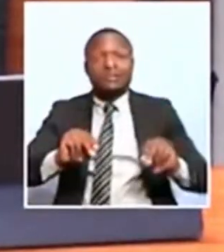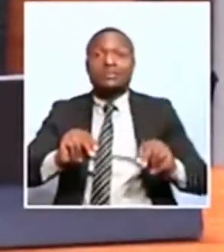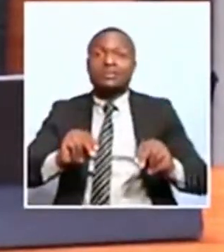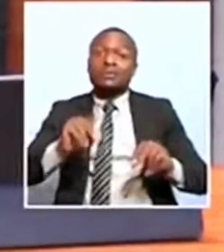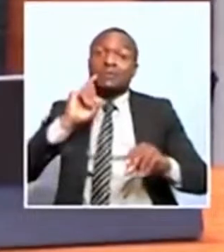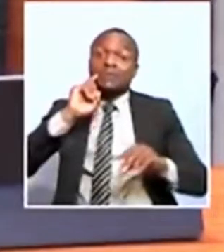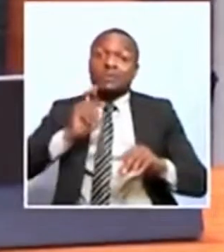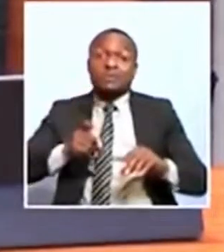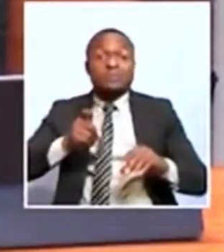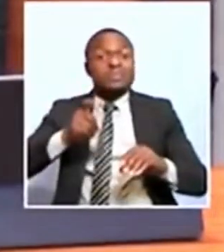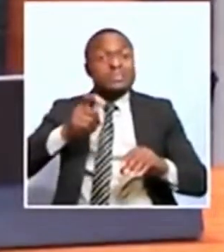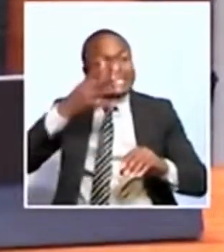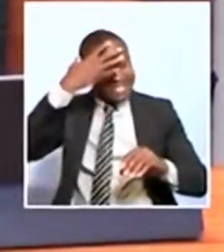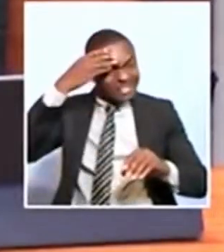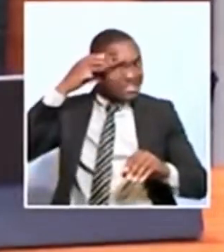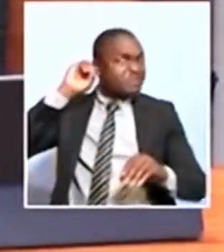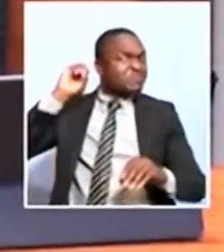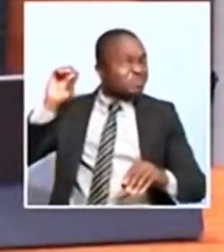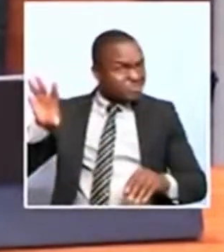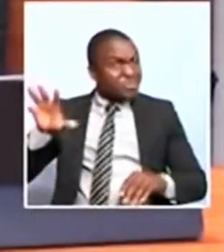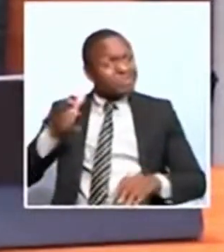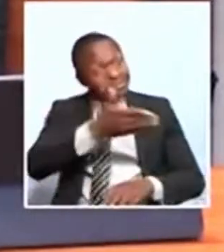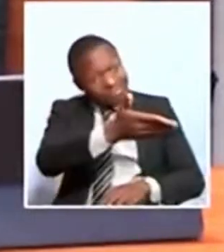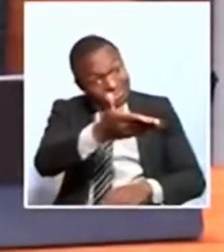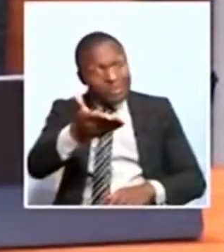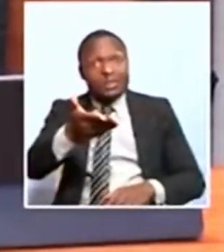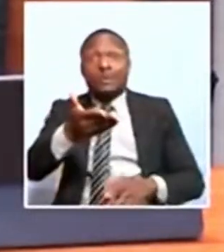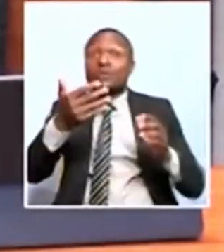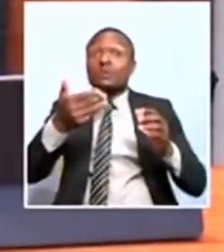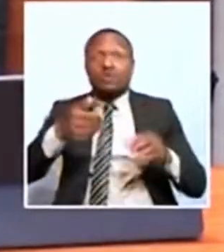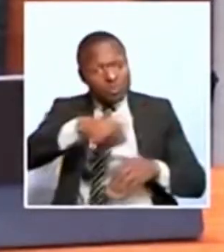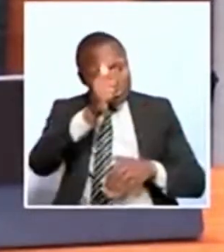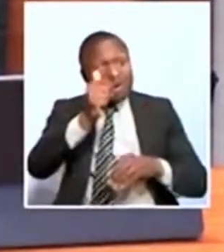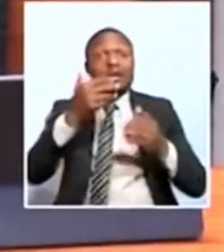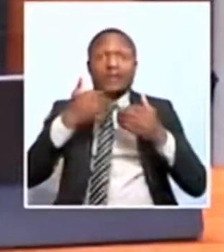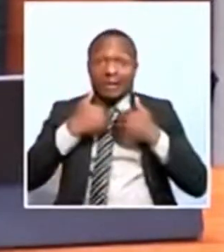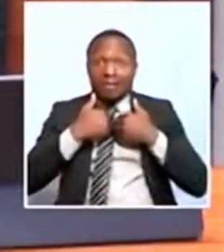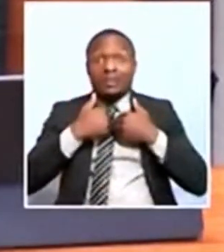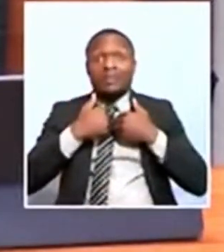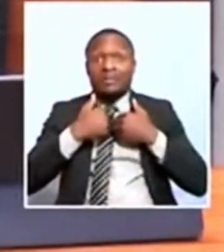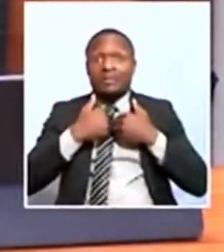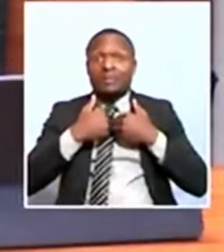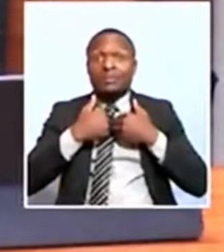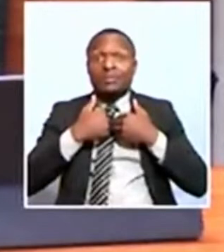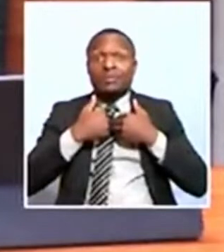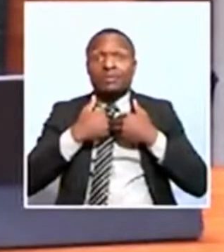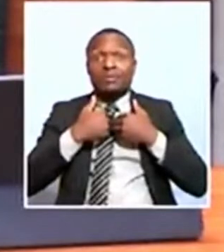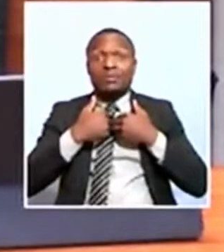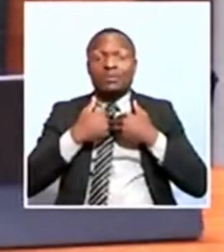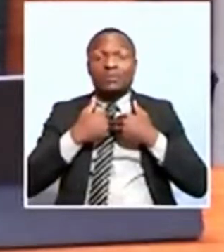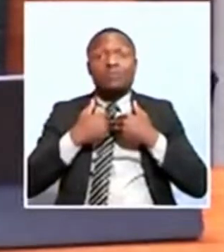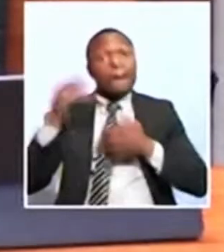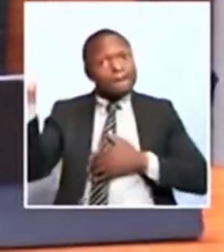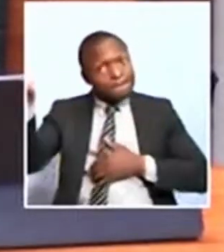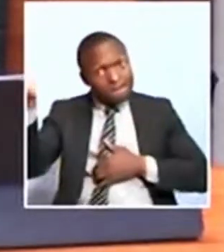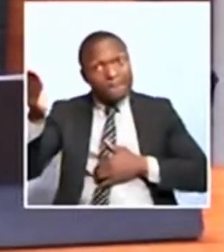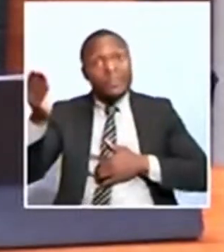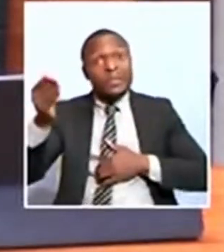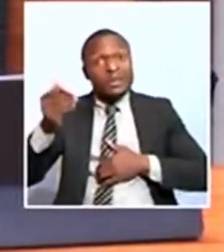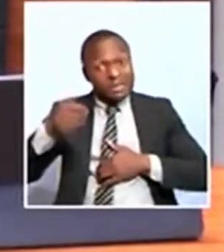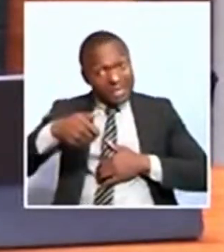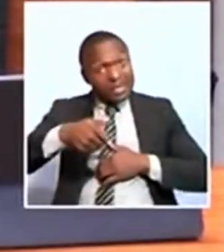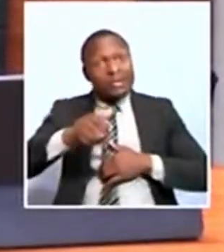to ignore them because you have the floor. And I was attentively listening to your point of